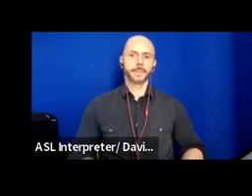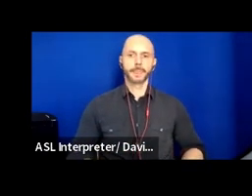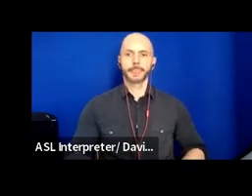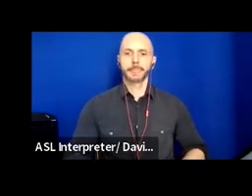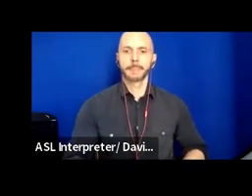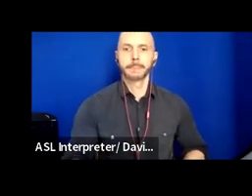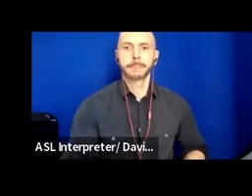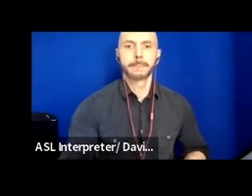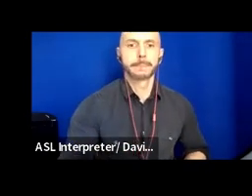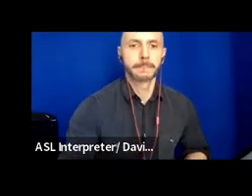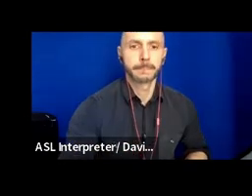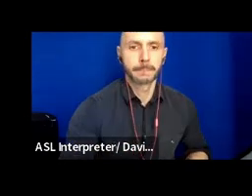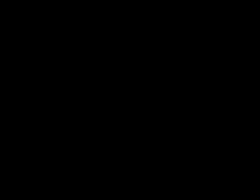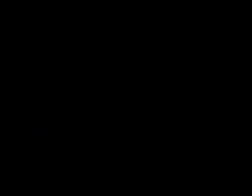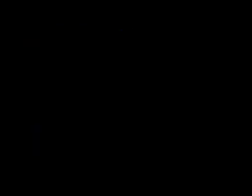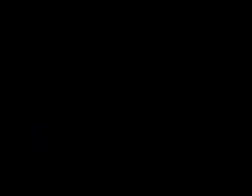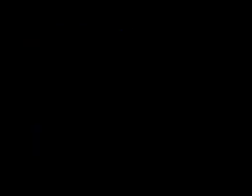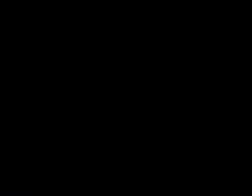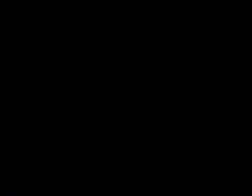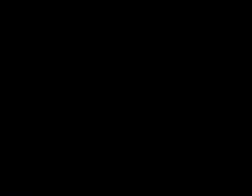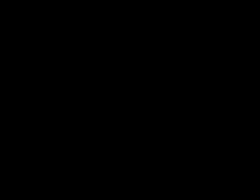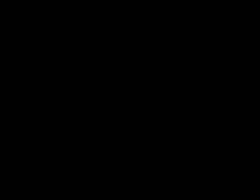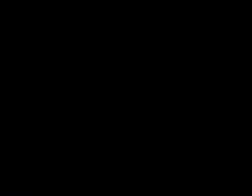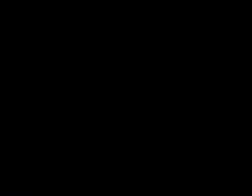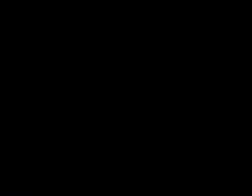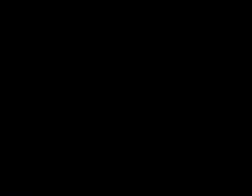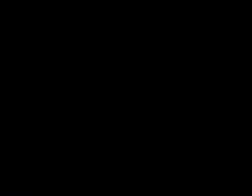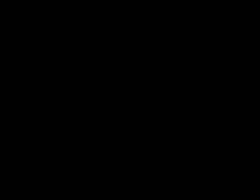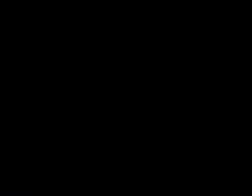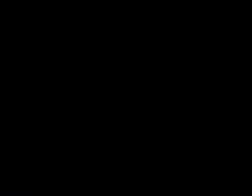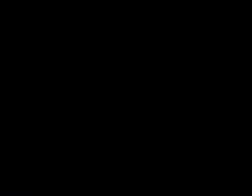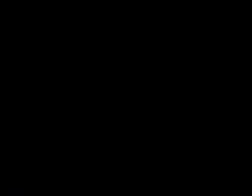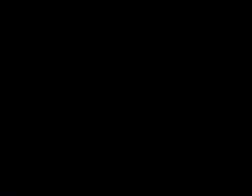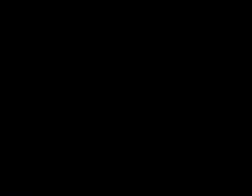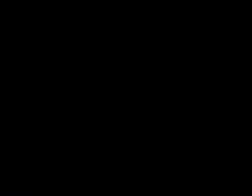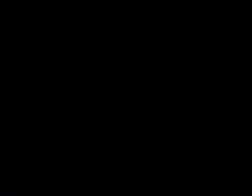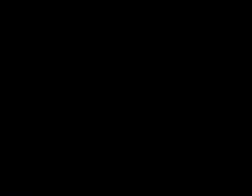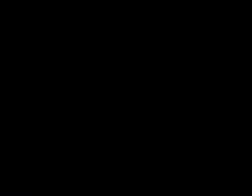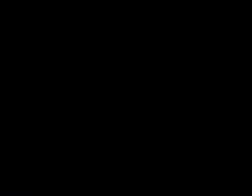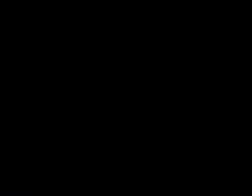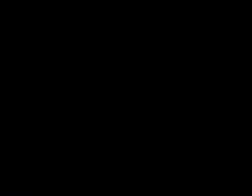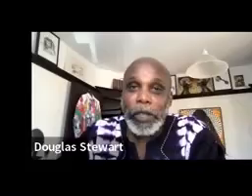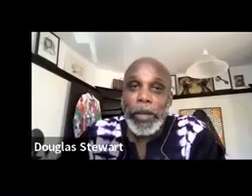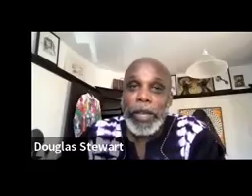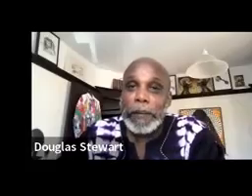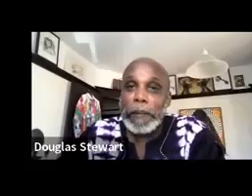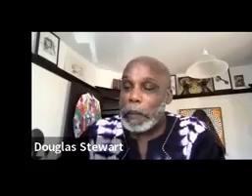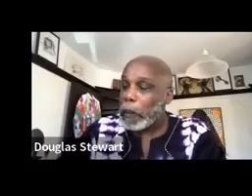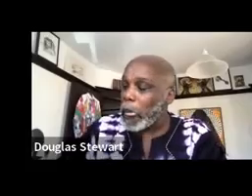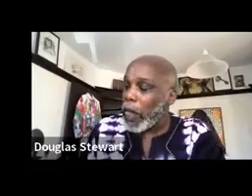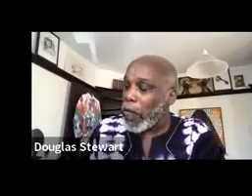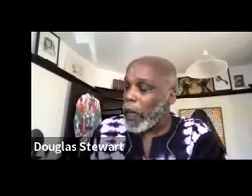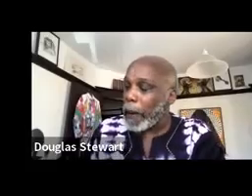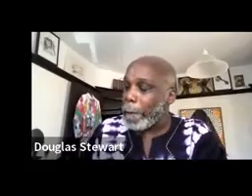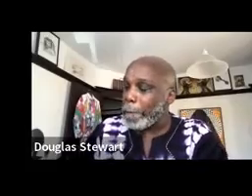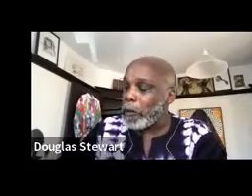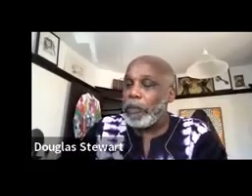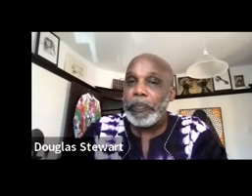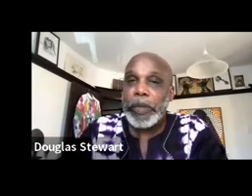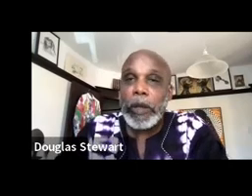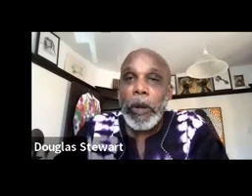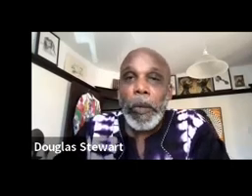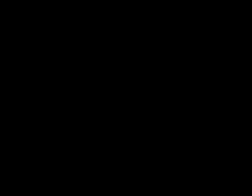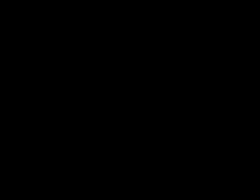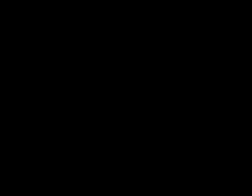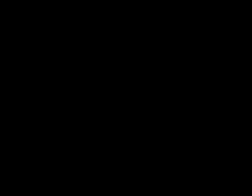Douglas, before we move on, there's a question. Mm-hmm. Can I go ahead? Yes, go ahead. So the question